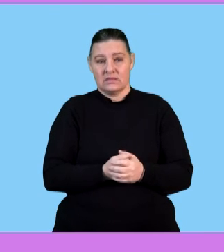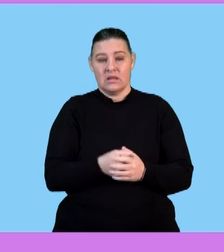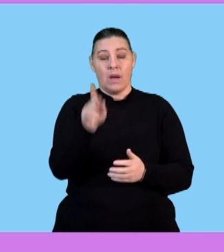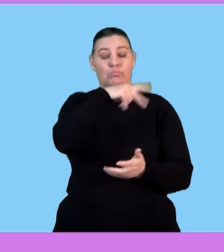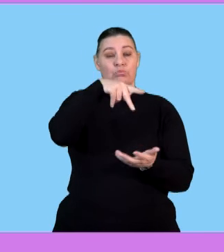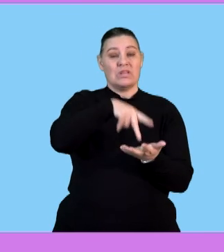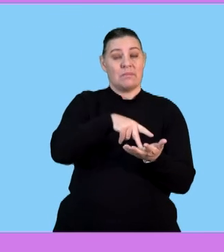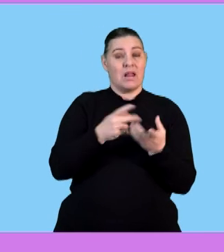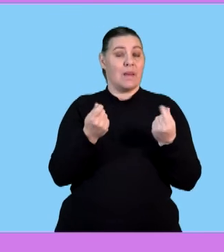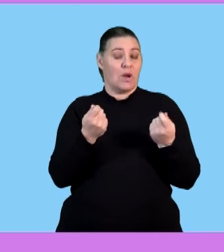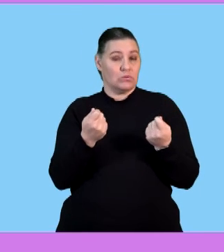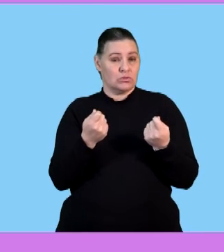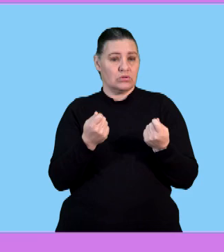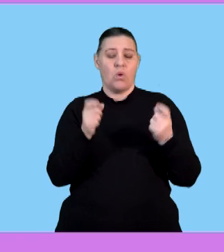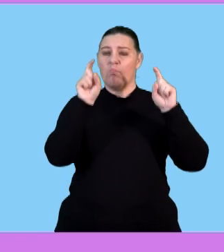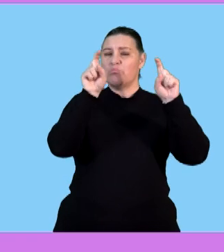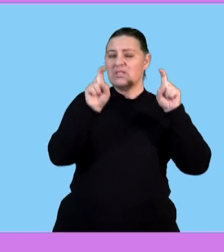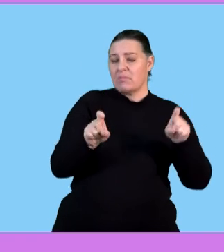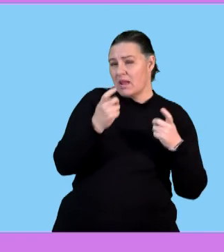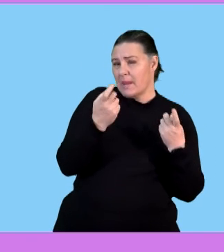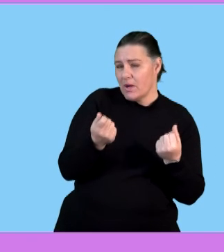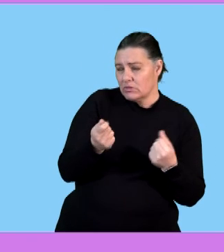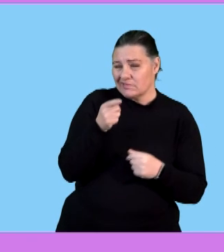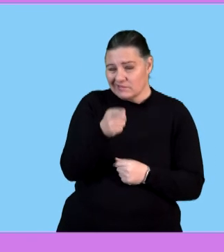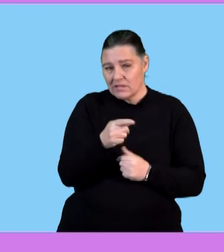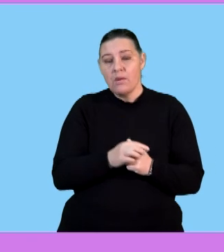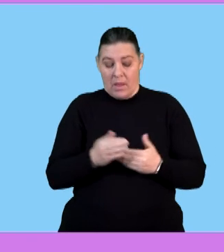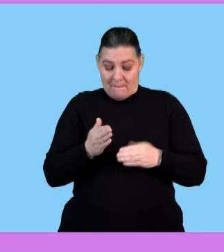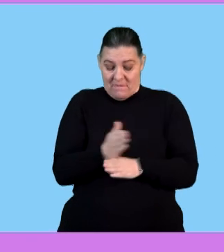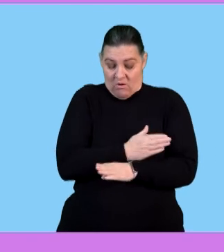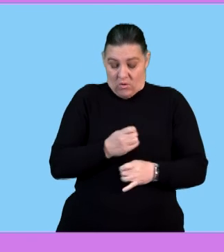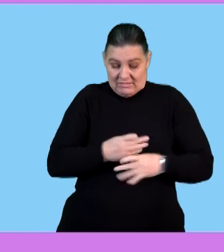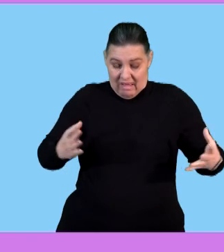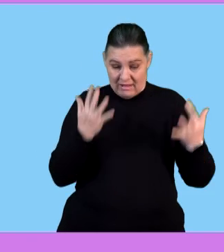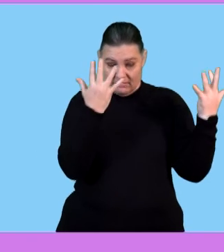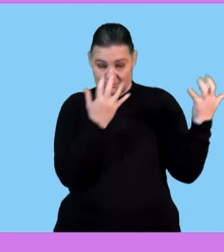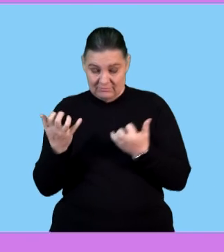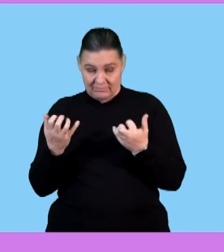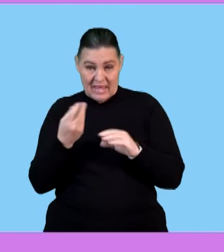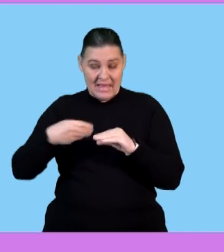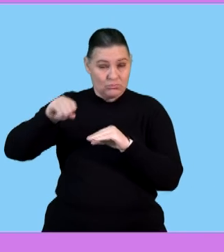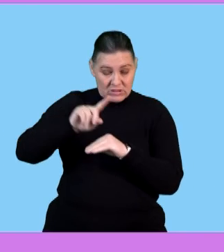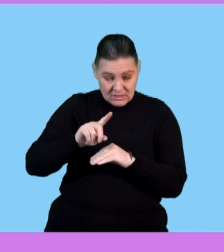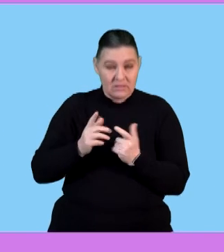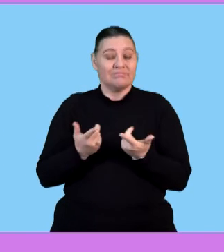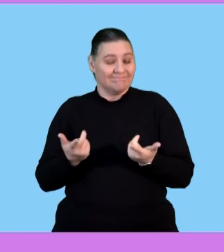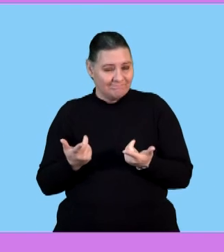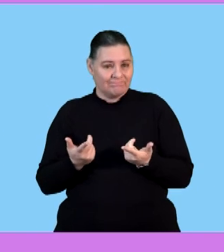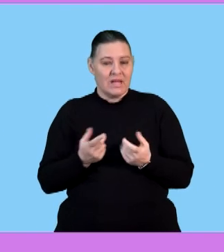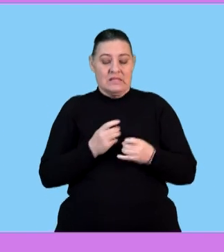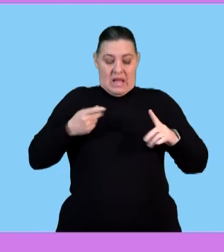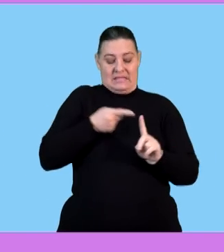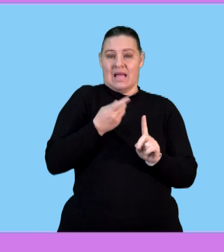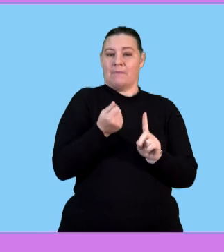before interest has been added on. The amount that you start with before we do any interest calculations. And term,